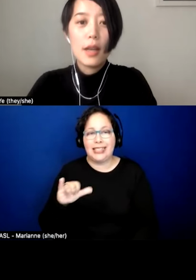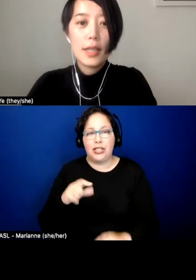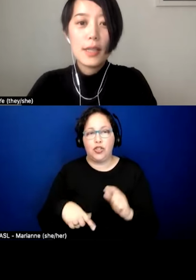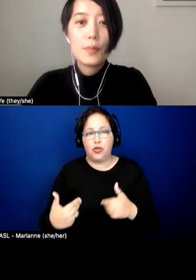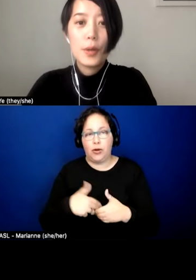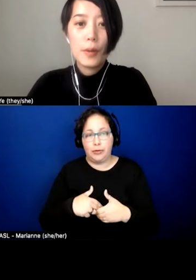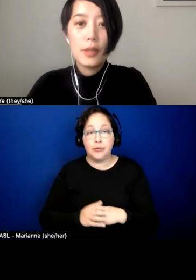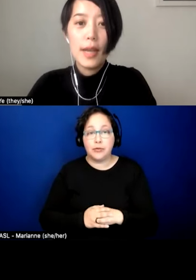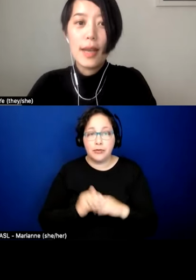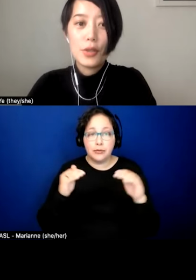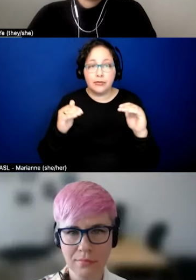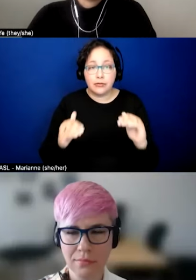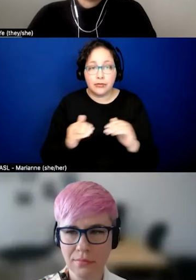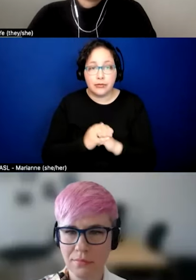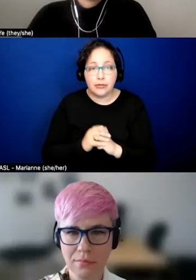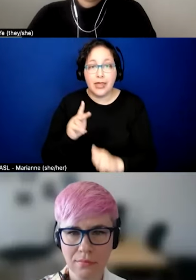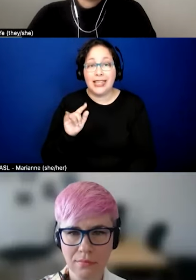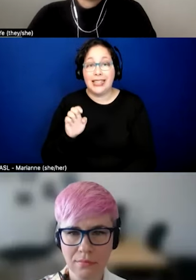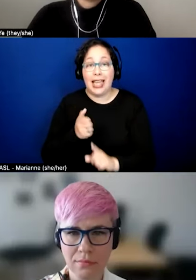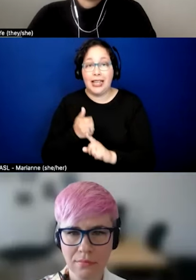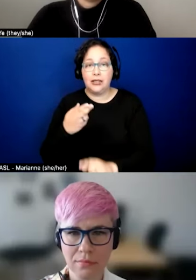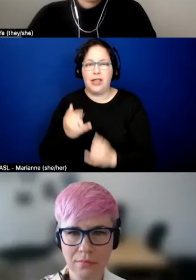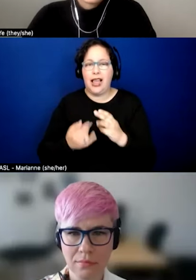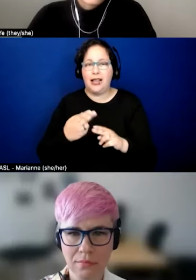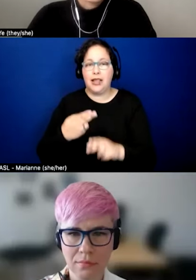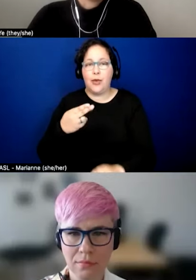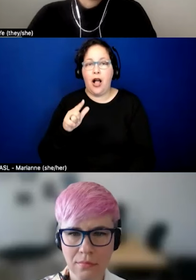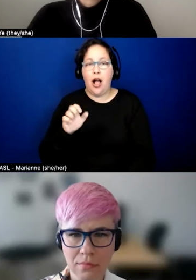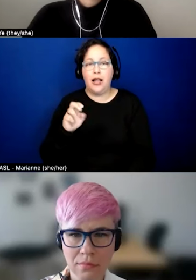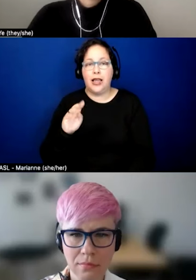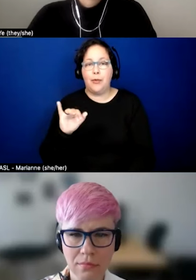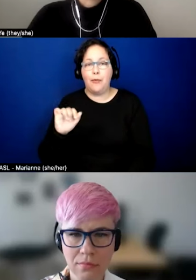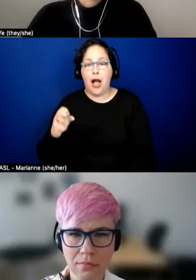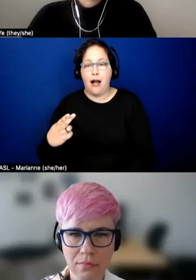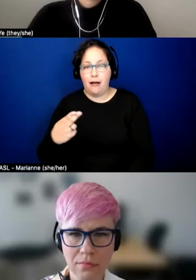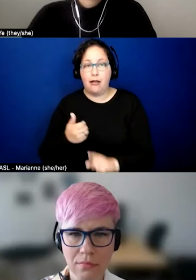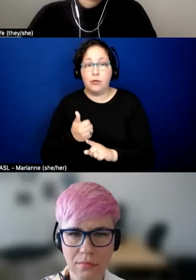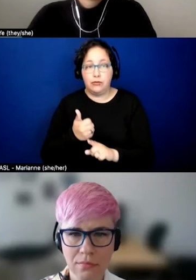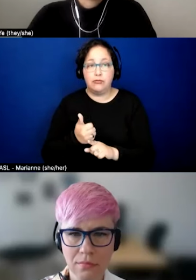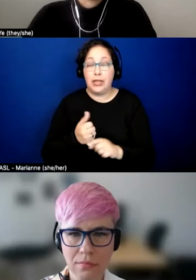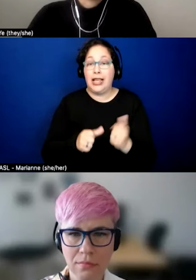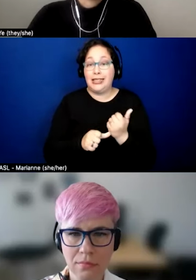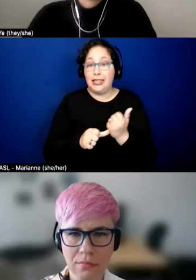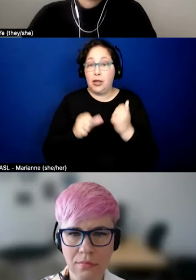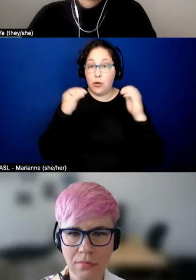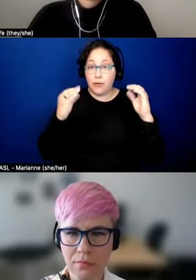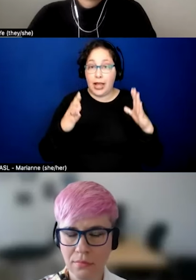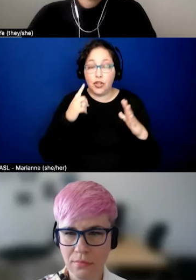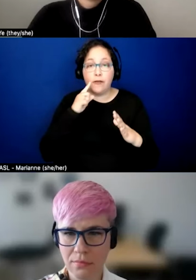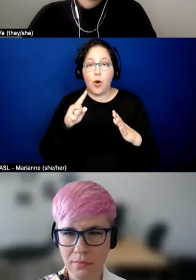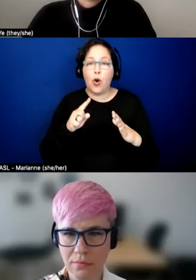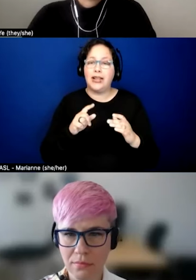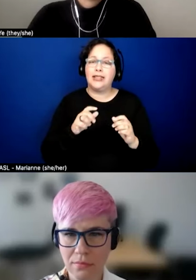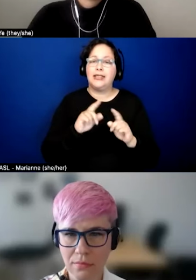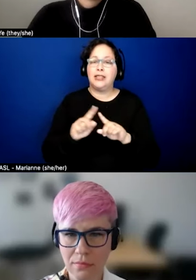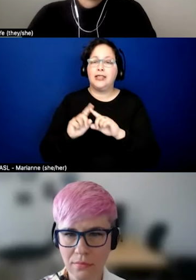is an artist, programmer, and educator based in Denver, Colorado. Kate is an assistant professor of emergent digital